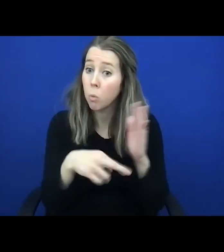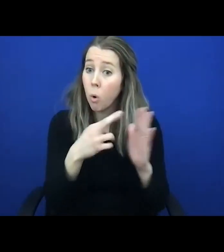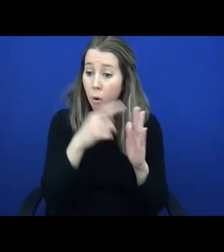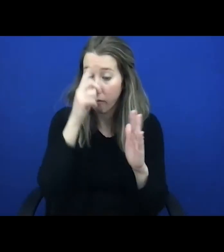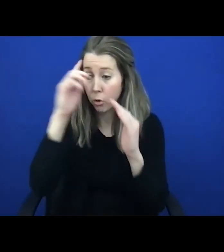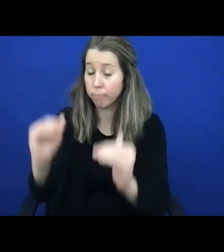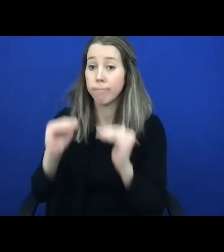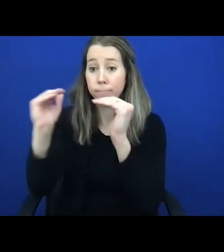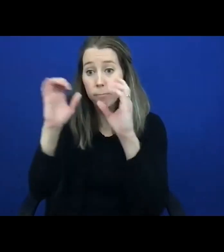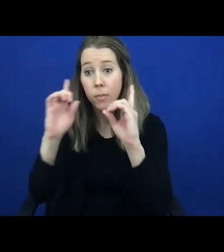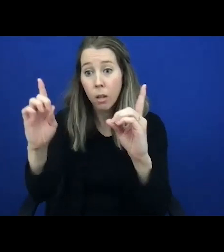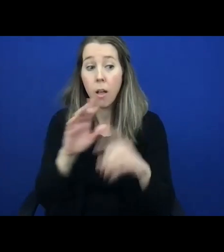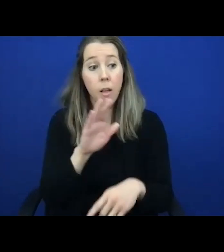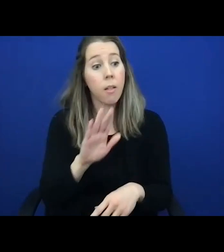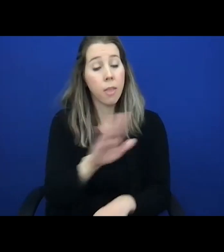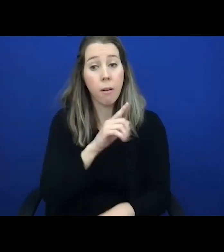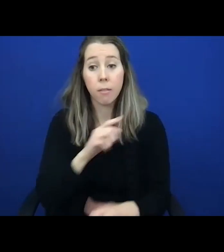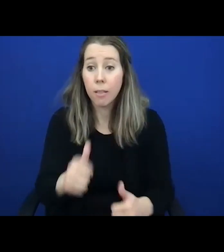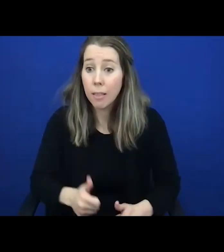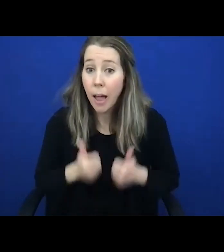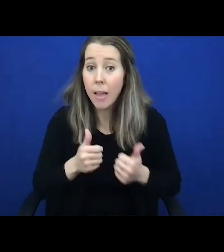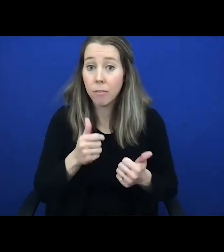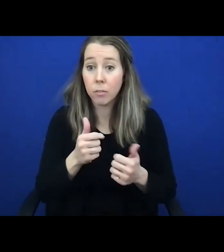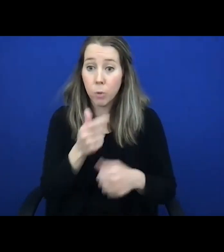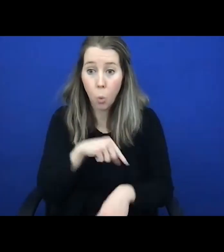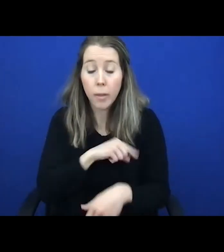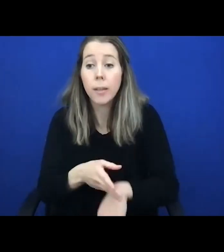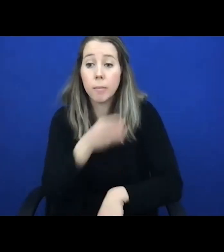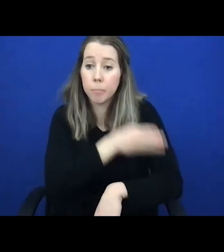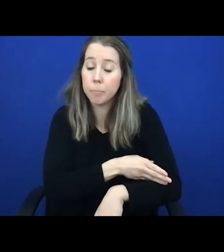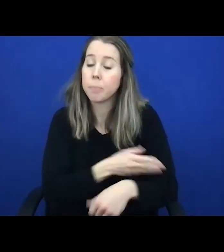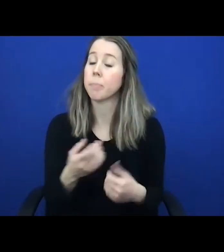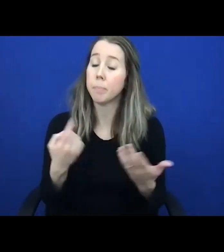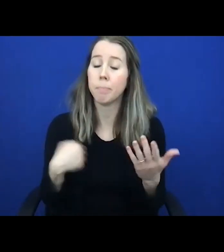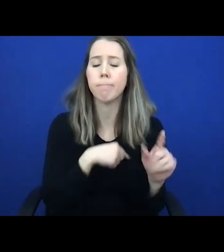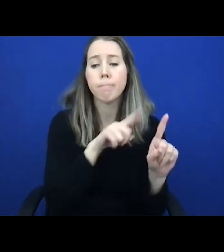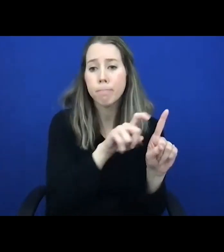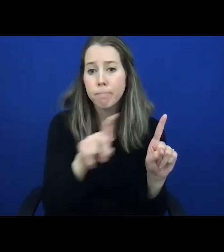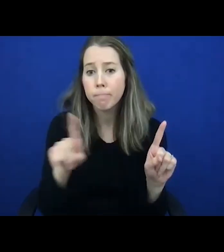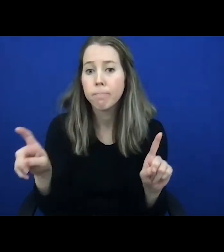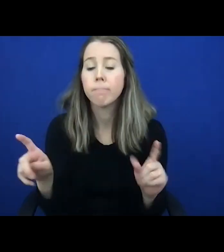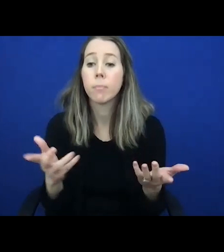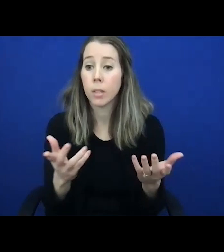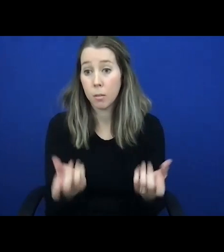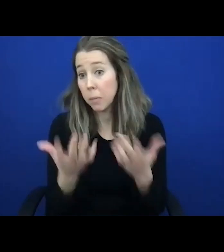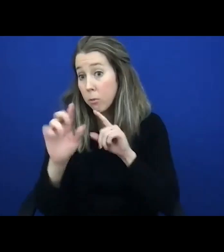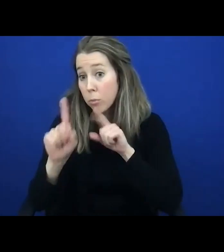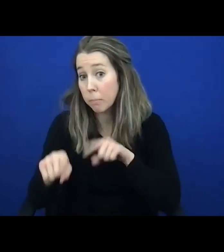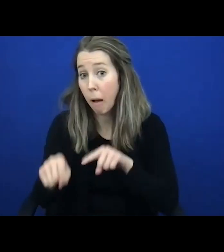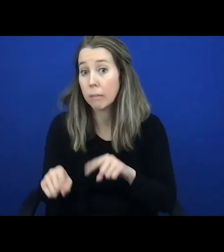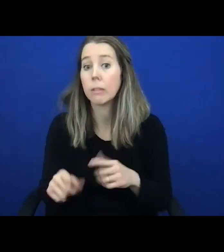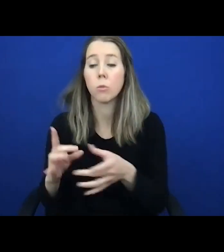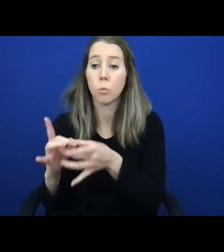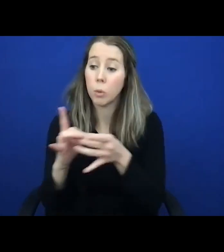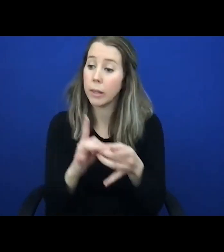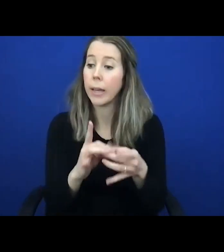To improve the quality of life of our community and our society. So we ask those questions and we get very high responses in terms